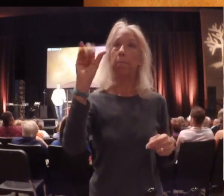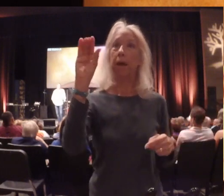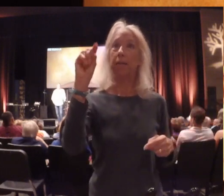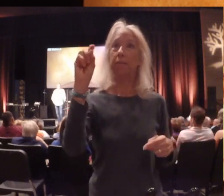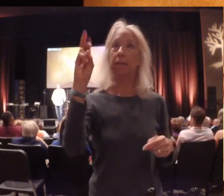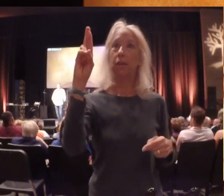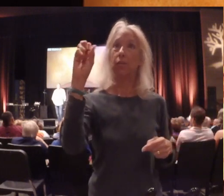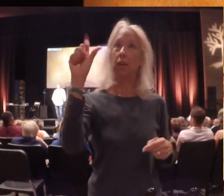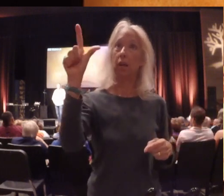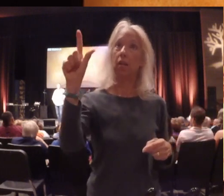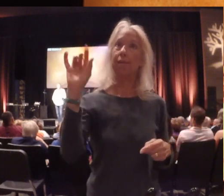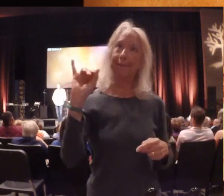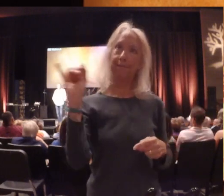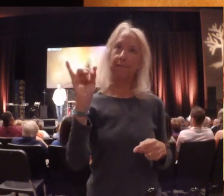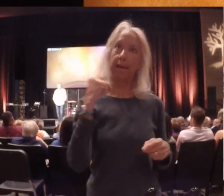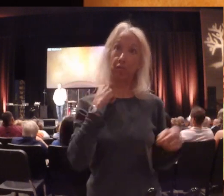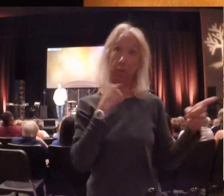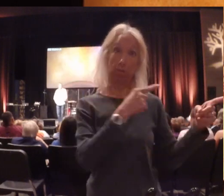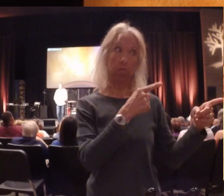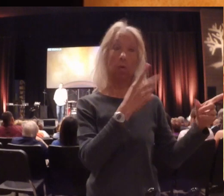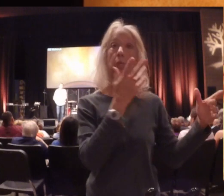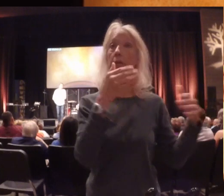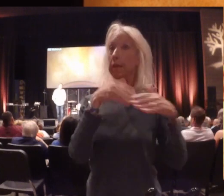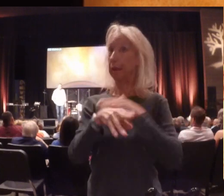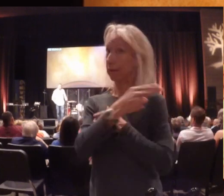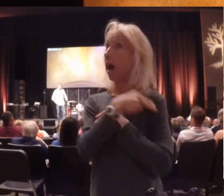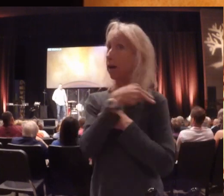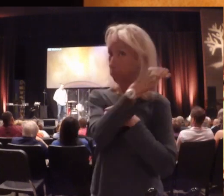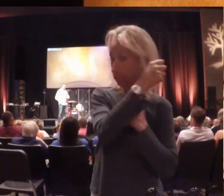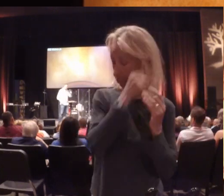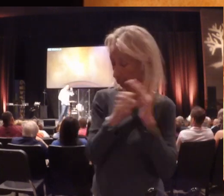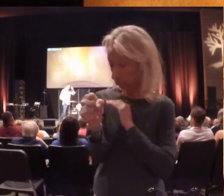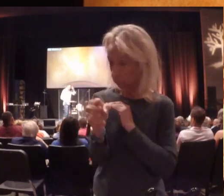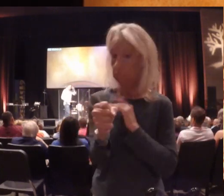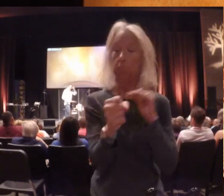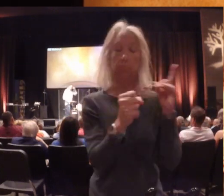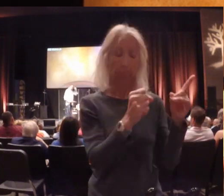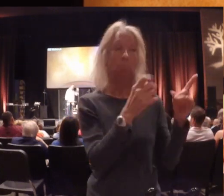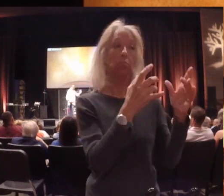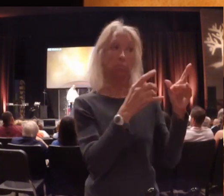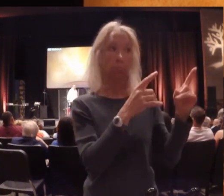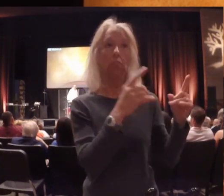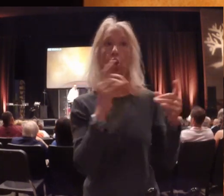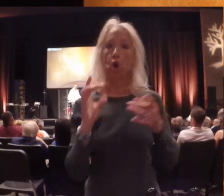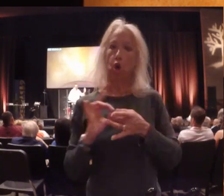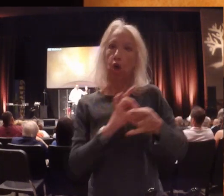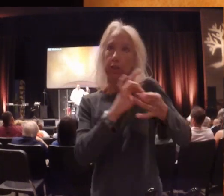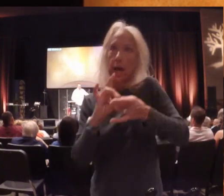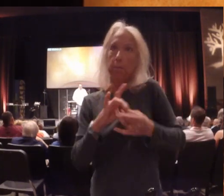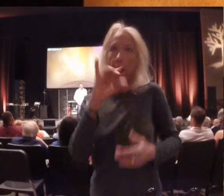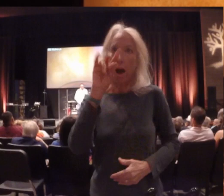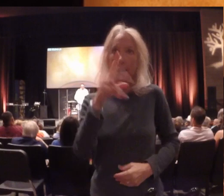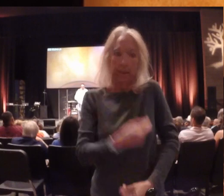neck. And so they needed to admit her into the hospital. So we did that whole process. They hooked her up to